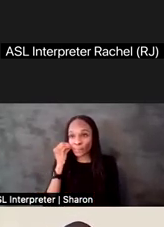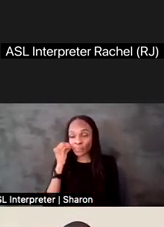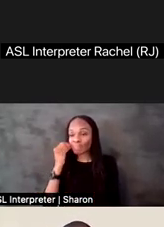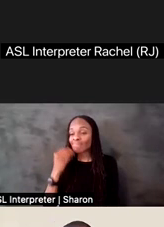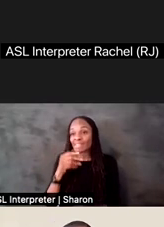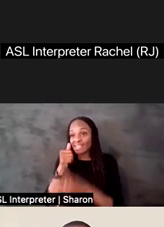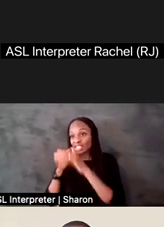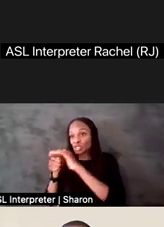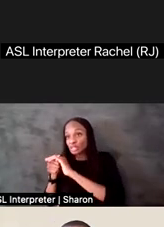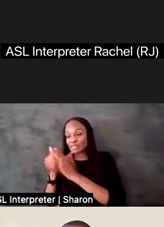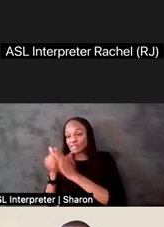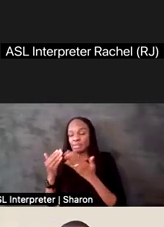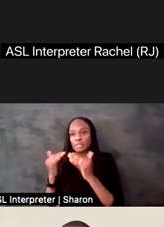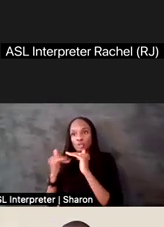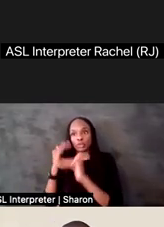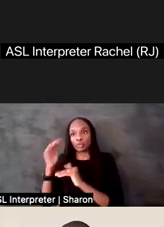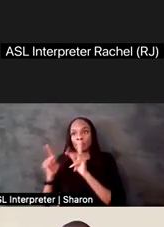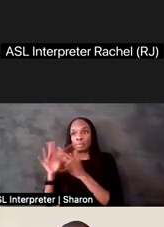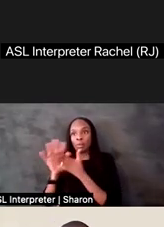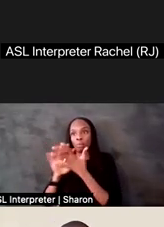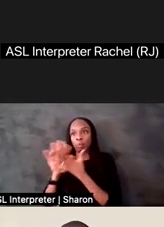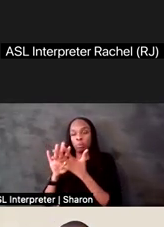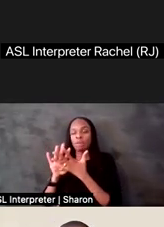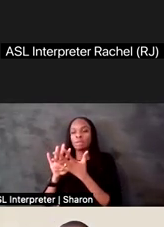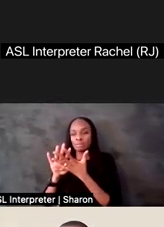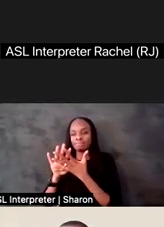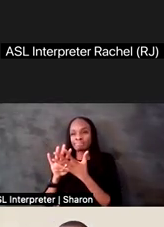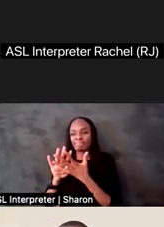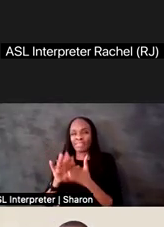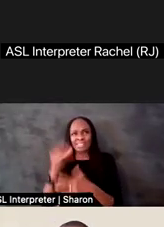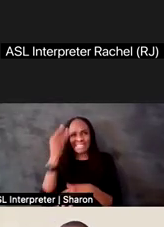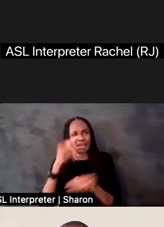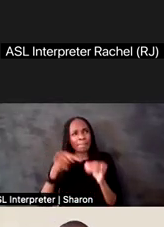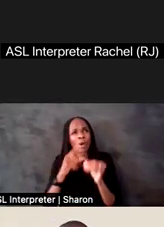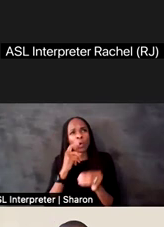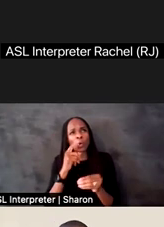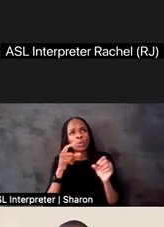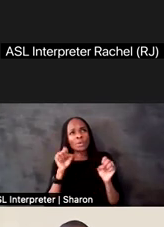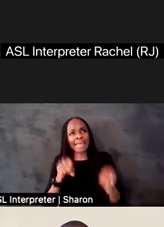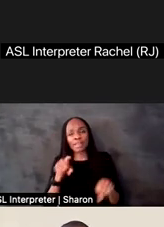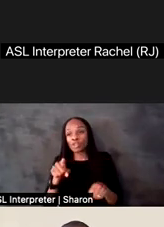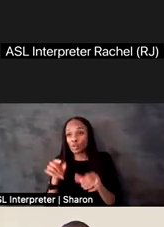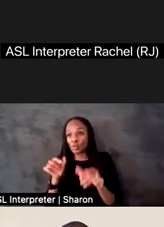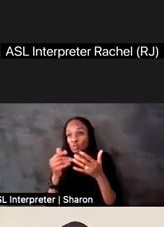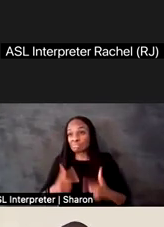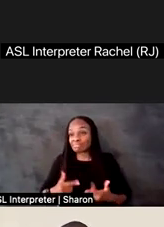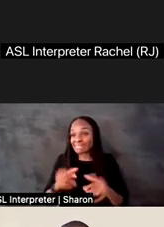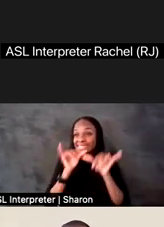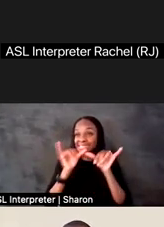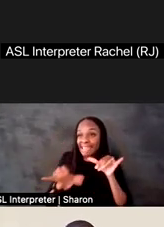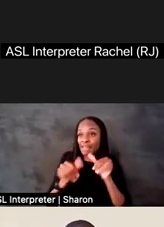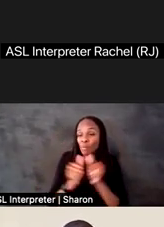shelters may be overcrowded. So consider who you might stay with in terms of friends,